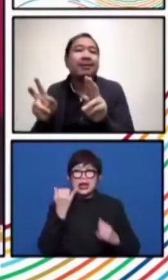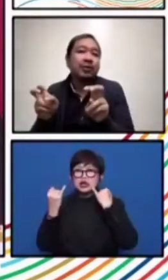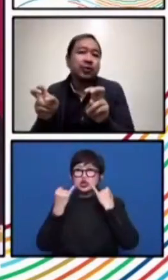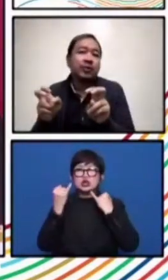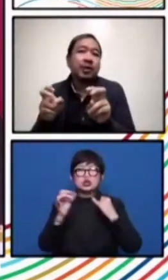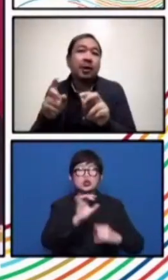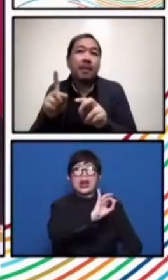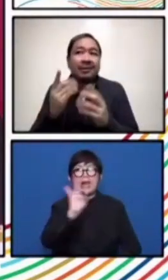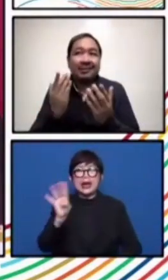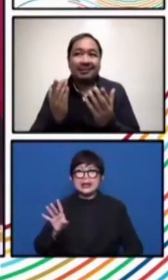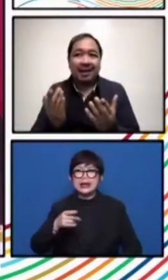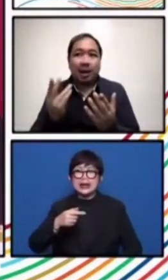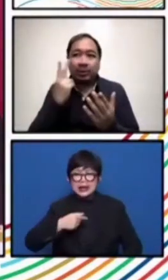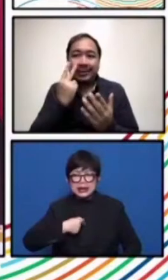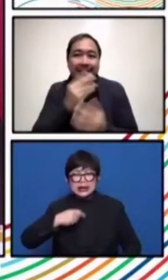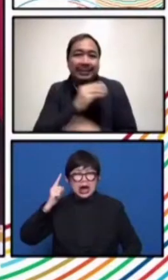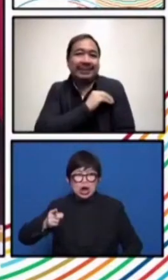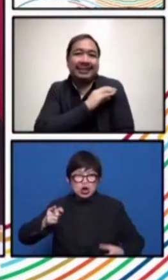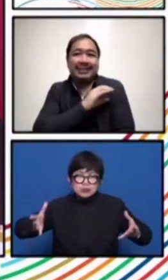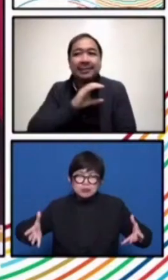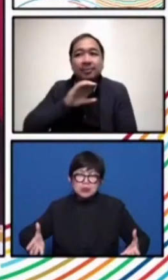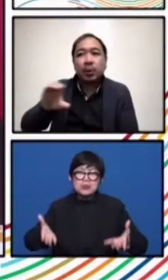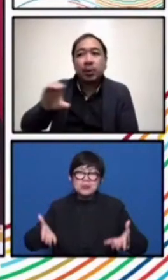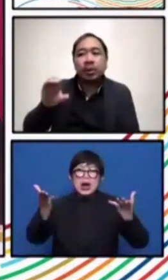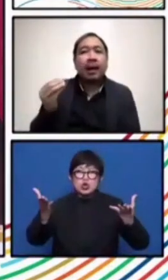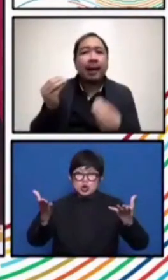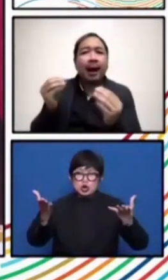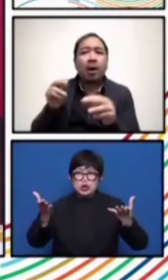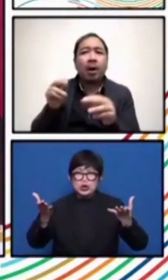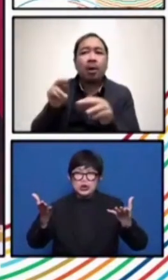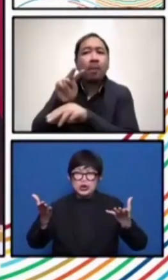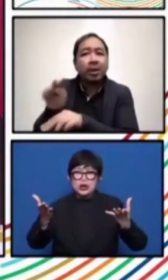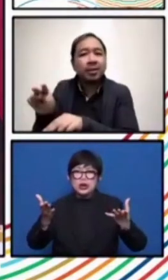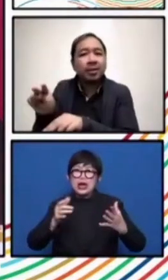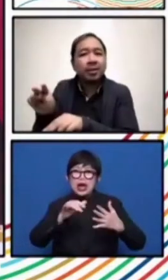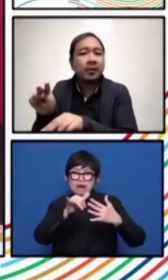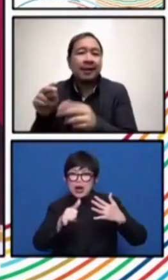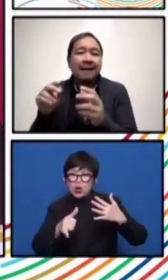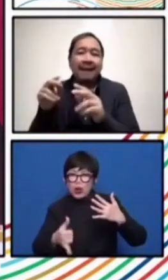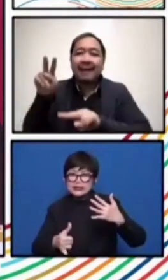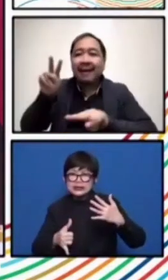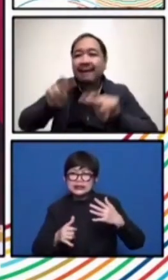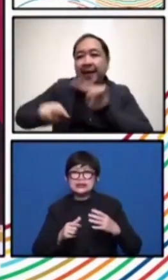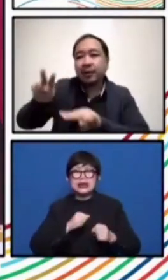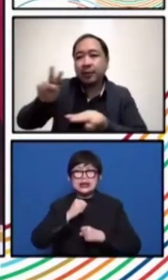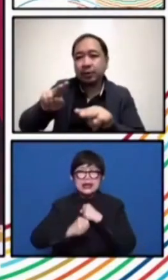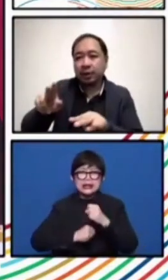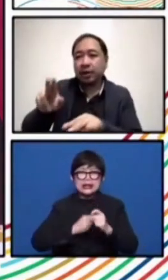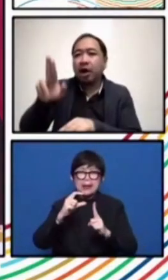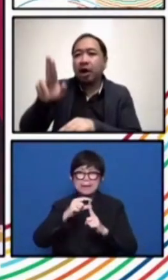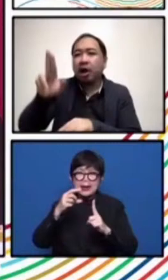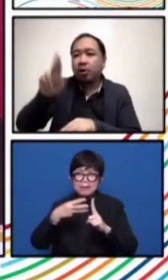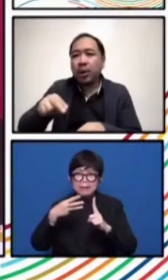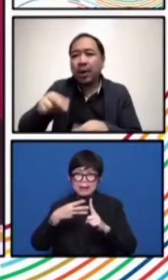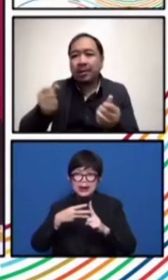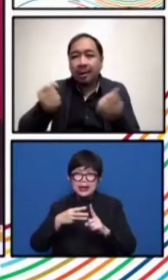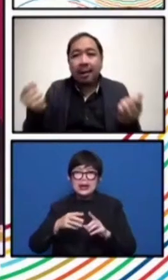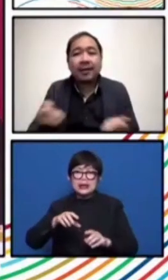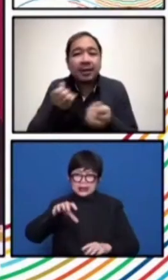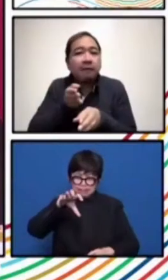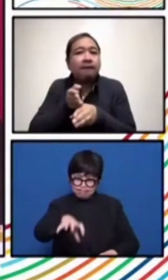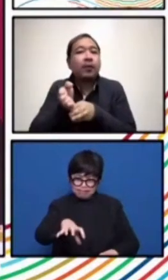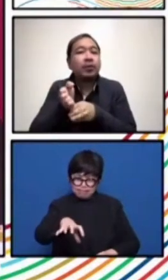to build a capacity on monitoring and evaluation of the U.N activities in the area of disability so we are currently training